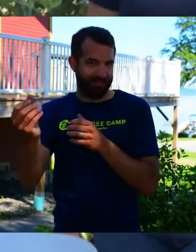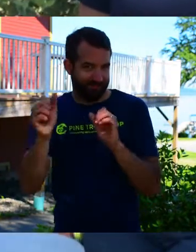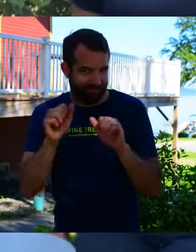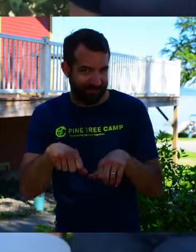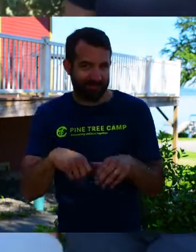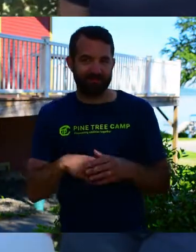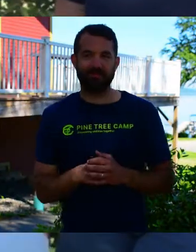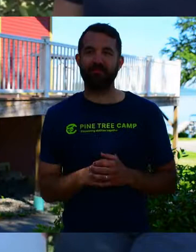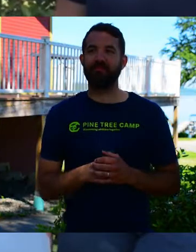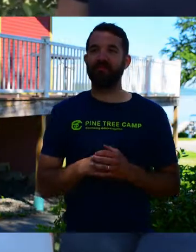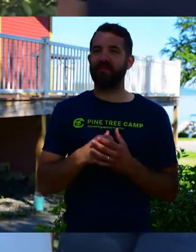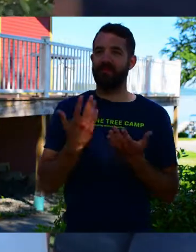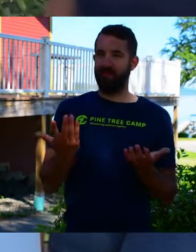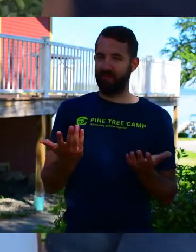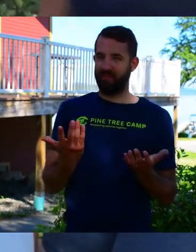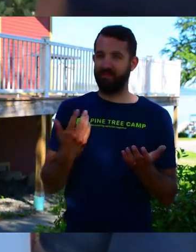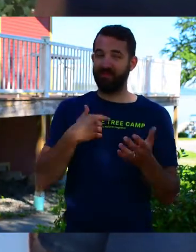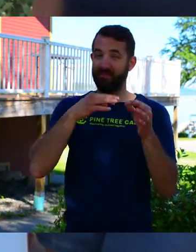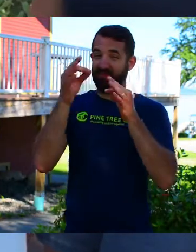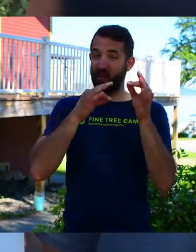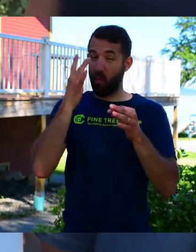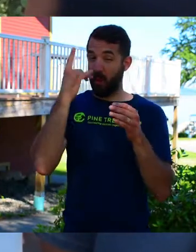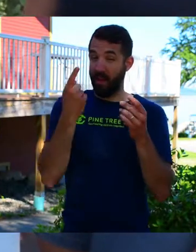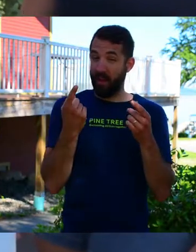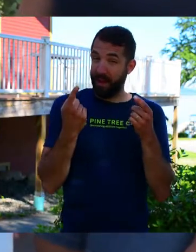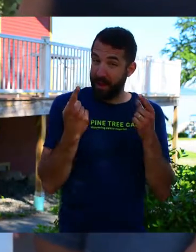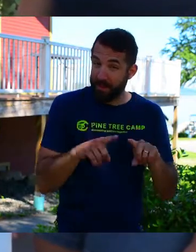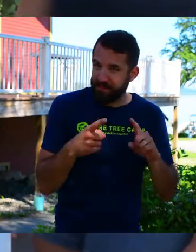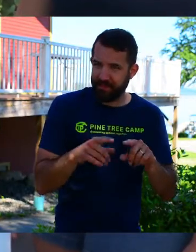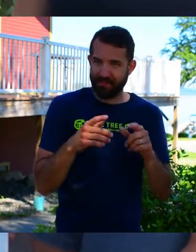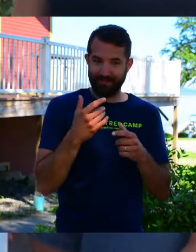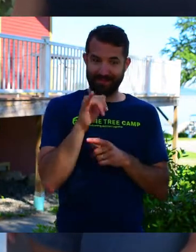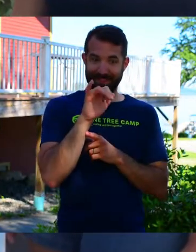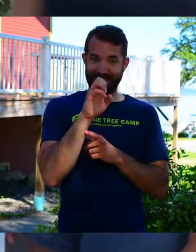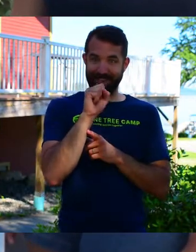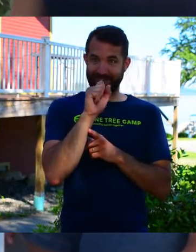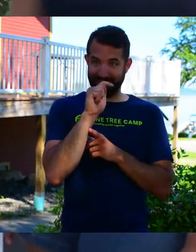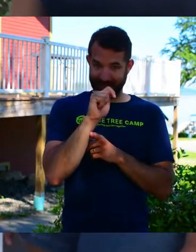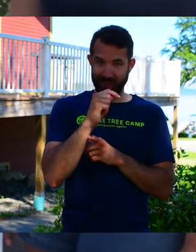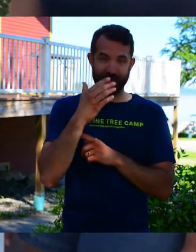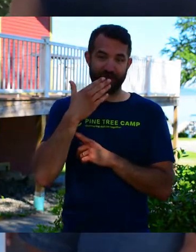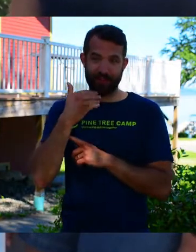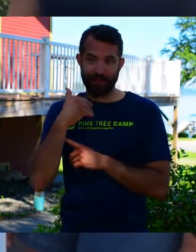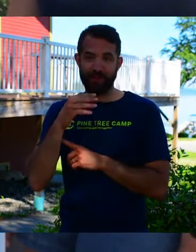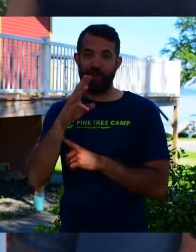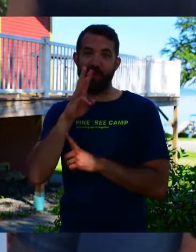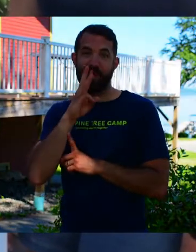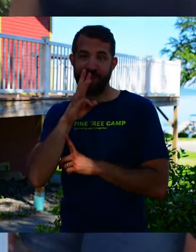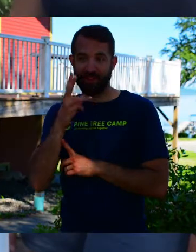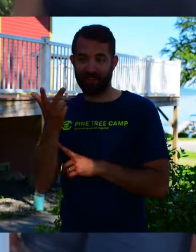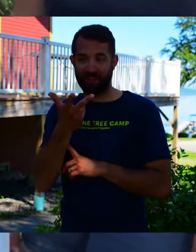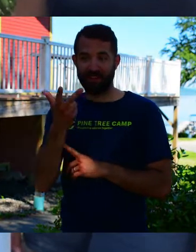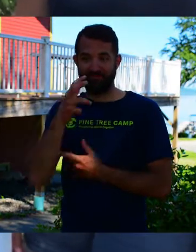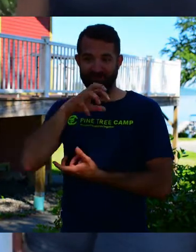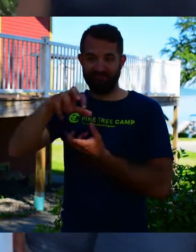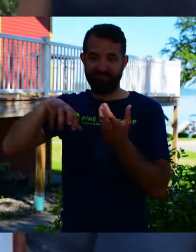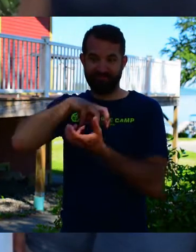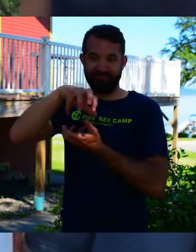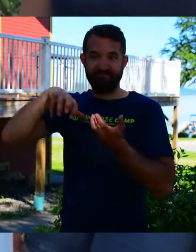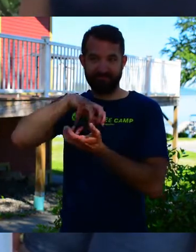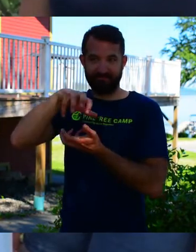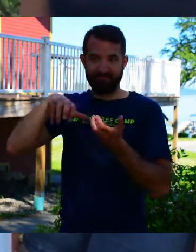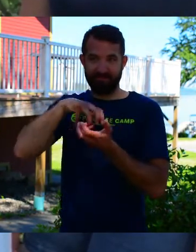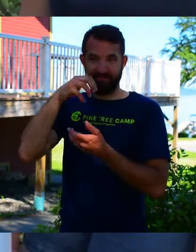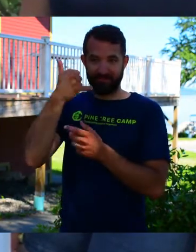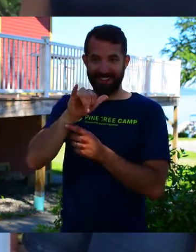added yeast and we added sugar and we added the water to activate the yeast. So yeast is actually a living microorganism, which means